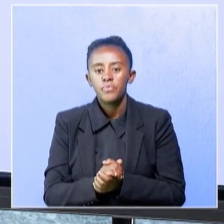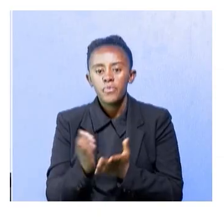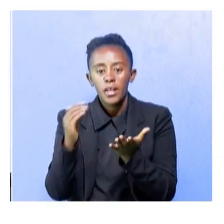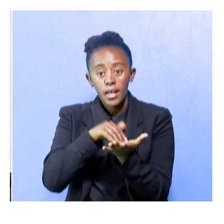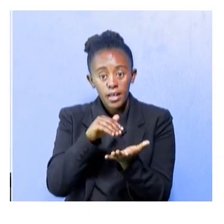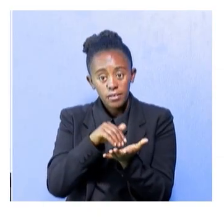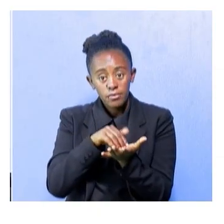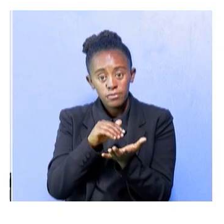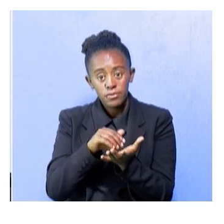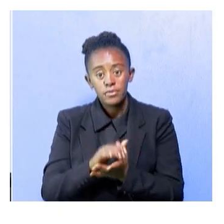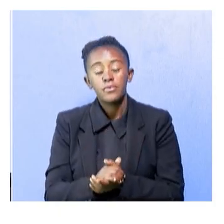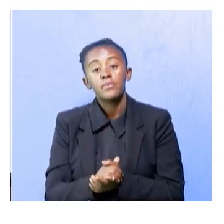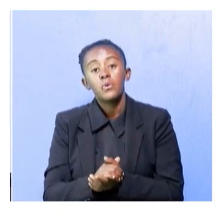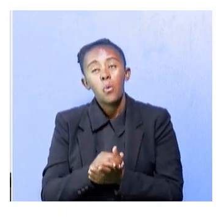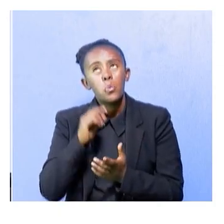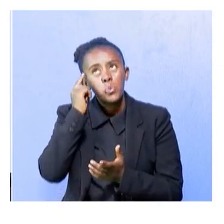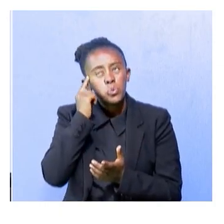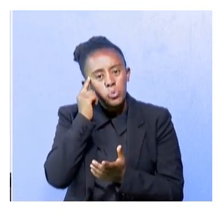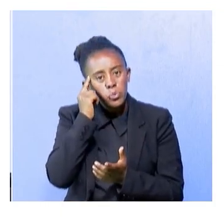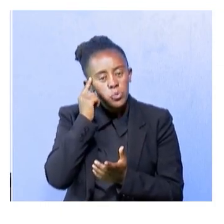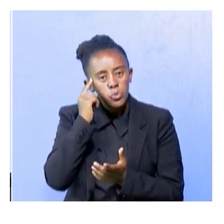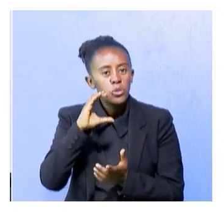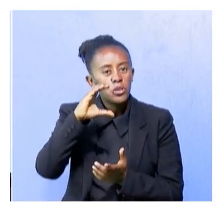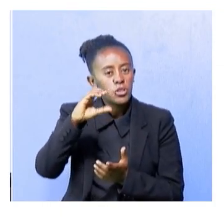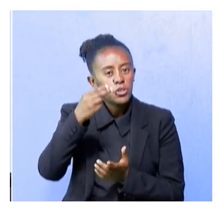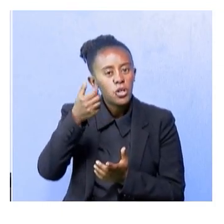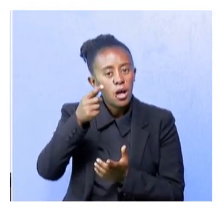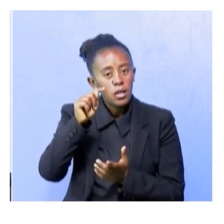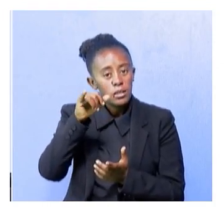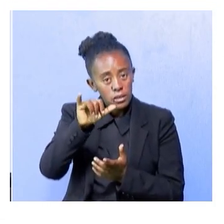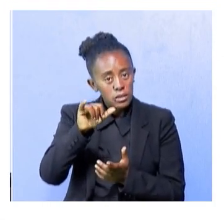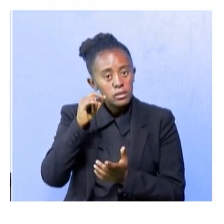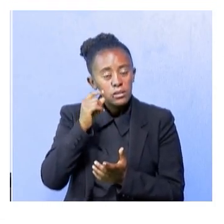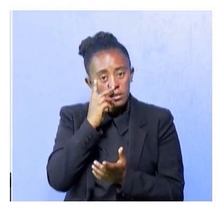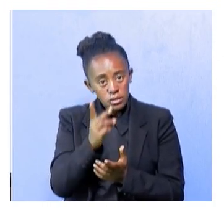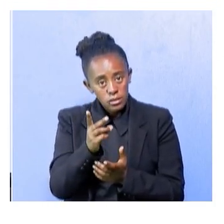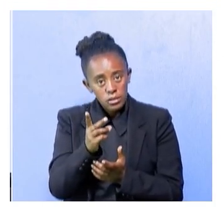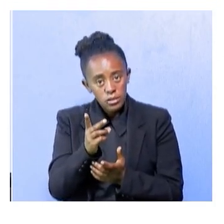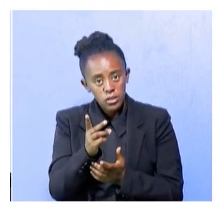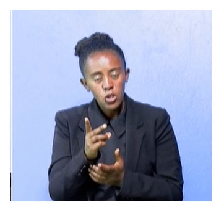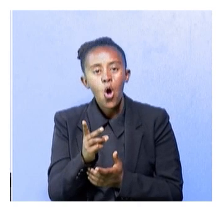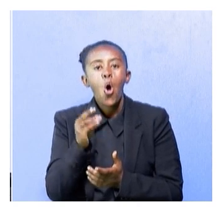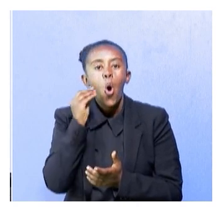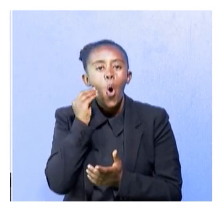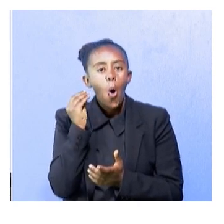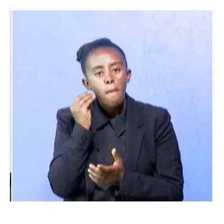Again, here now, when you think about charity, you are welcome to see that